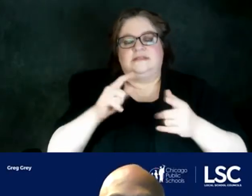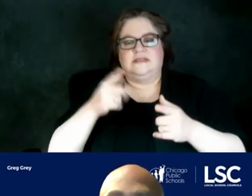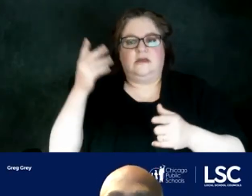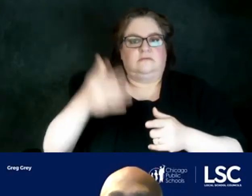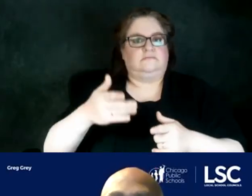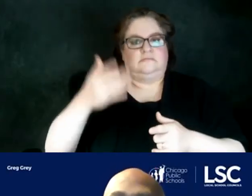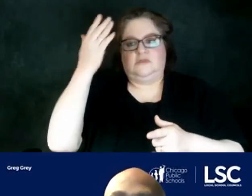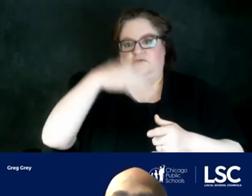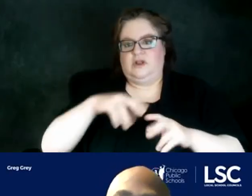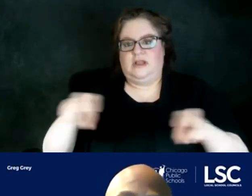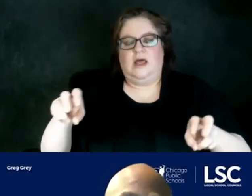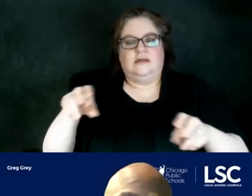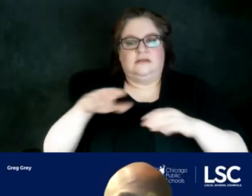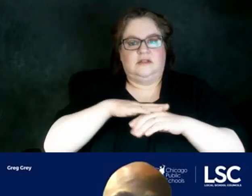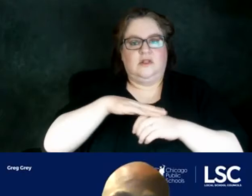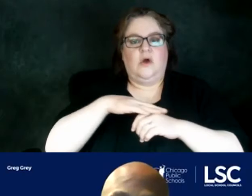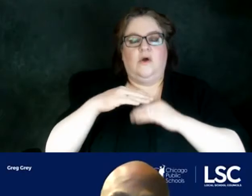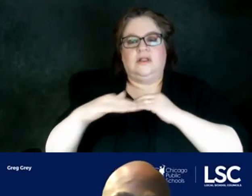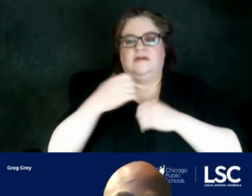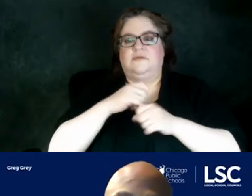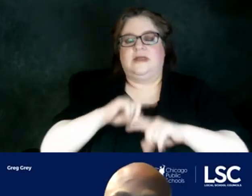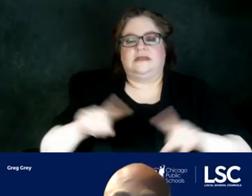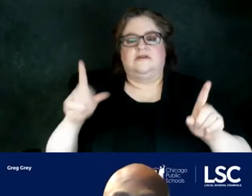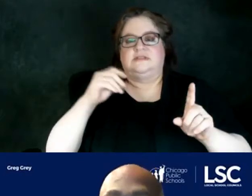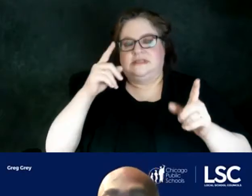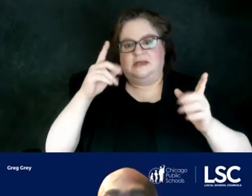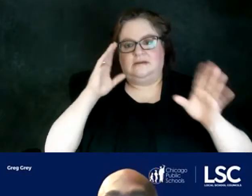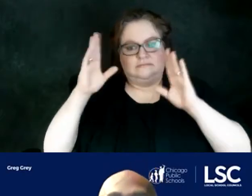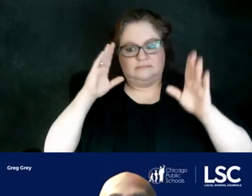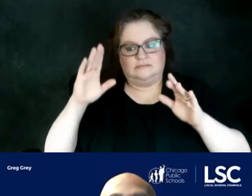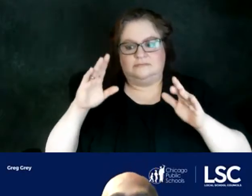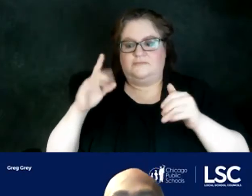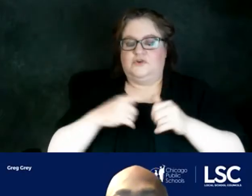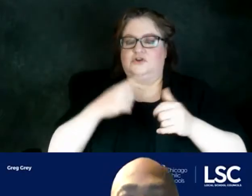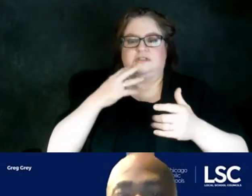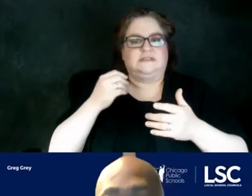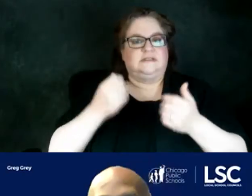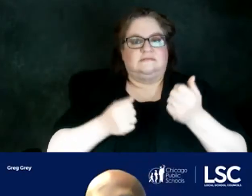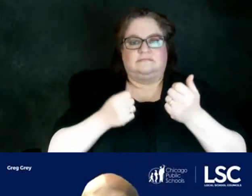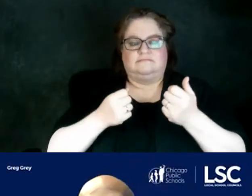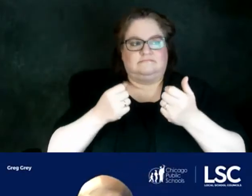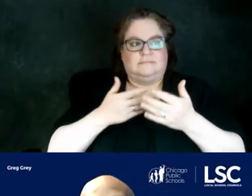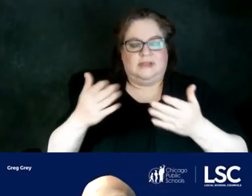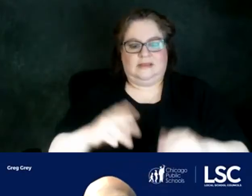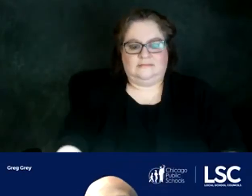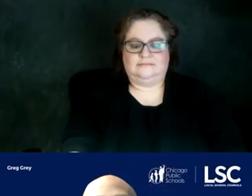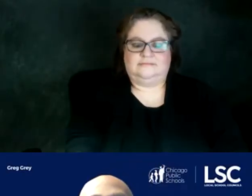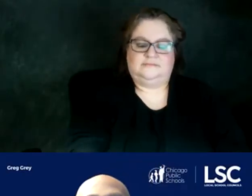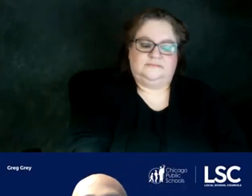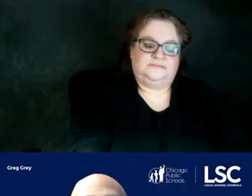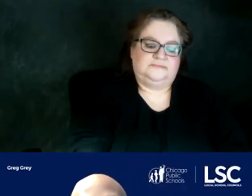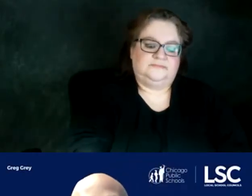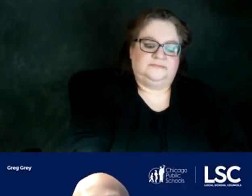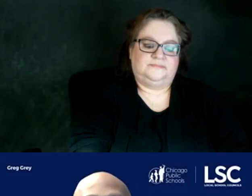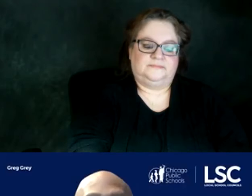at the local level, making a difference. And I salute you first and foremost. That being said, throughout the course of